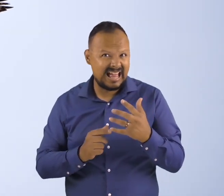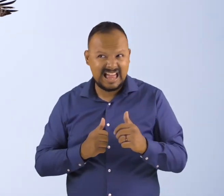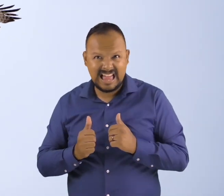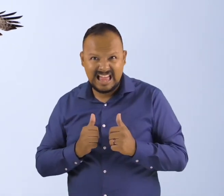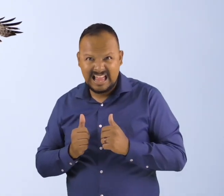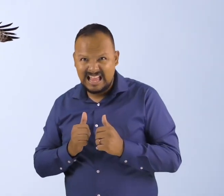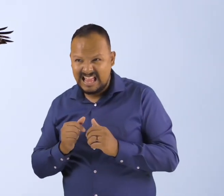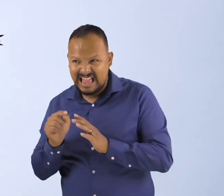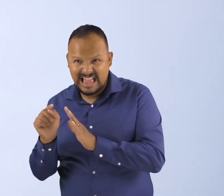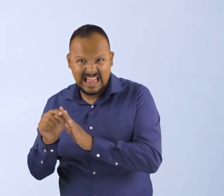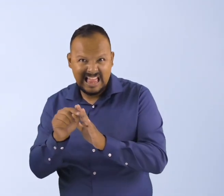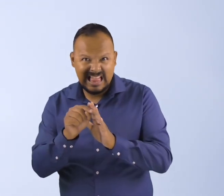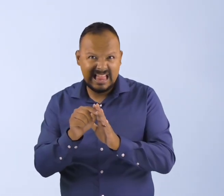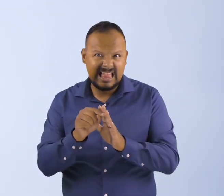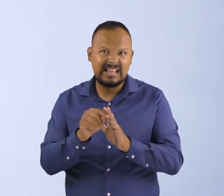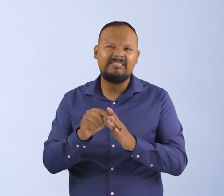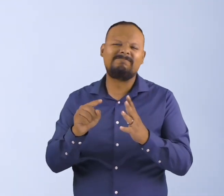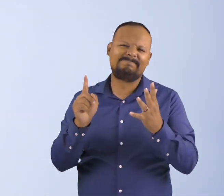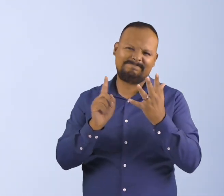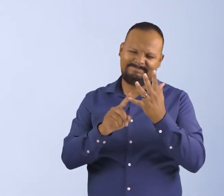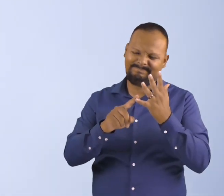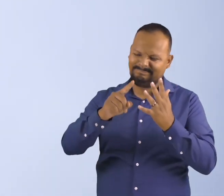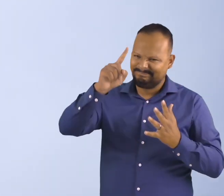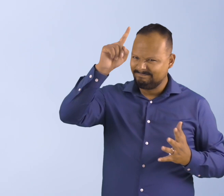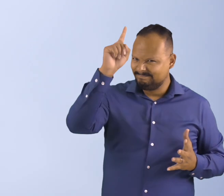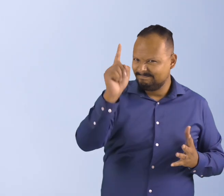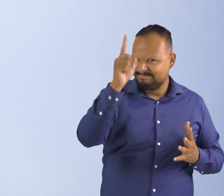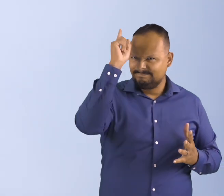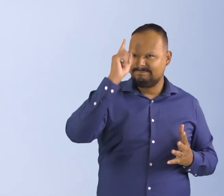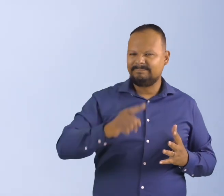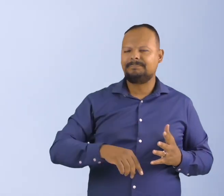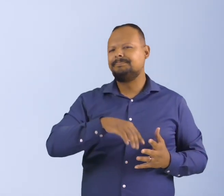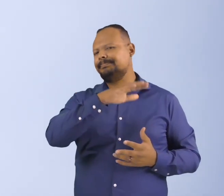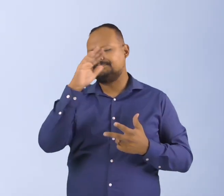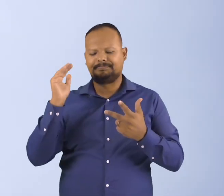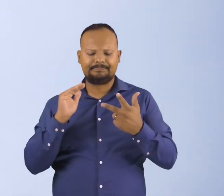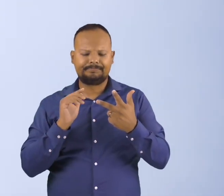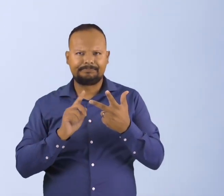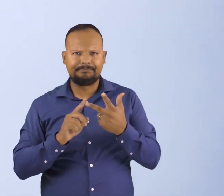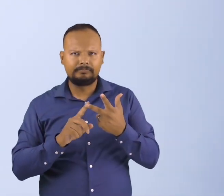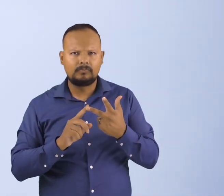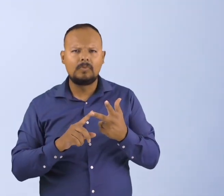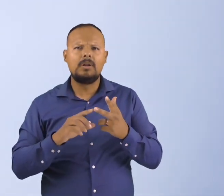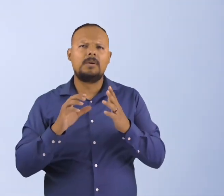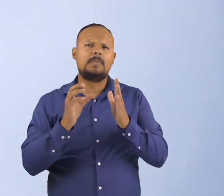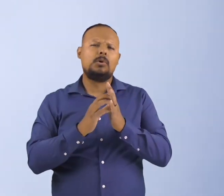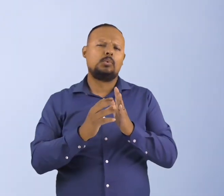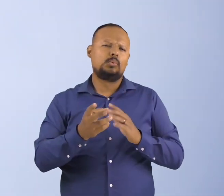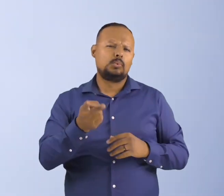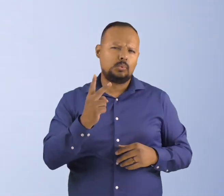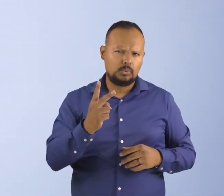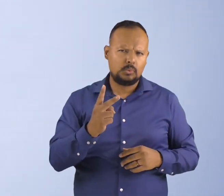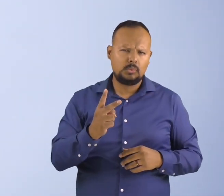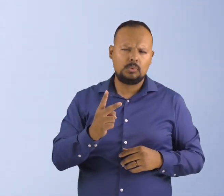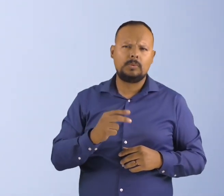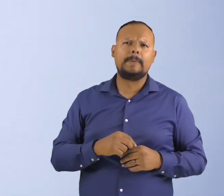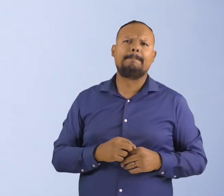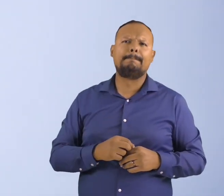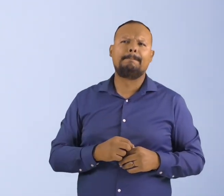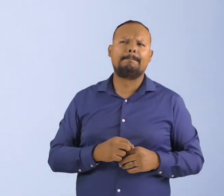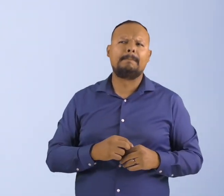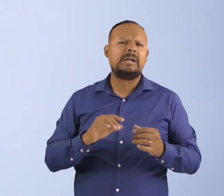In paragraph 2, the author uses the word diurnal. What does diurnal mean?